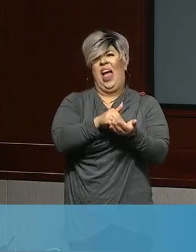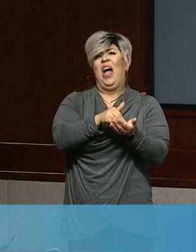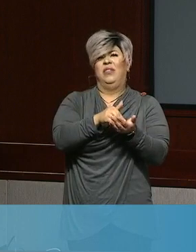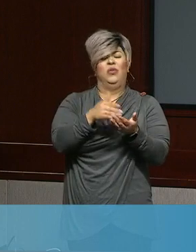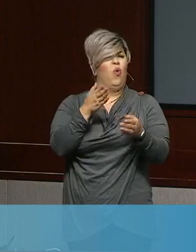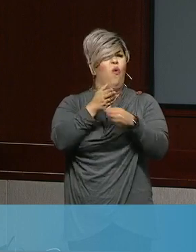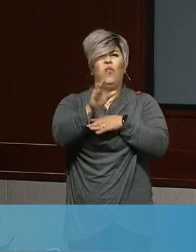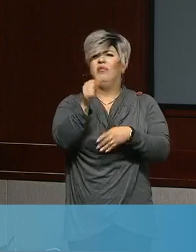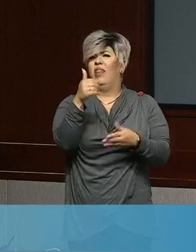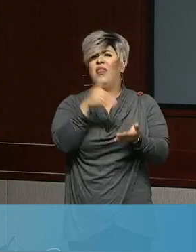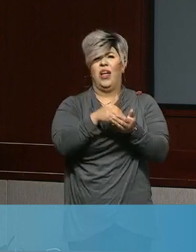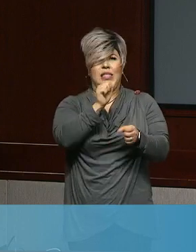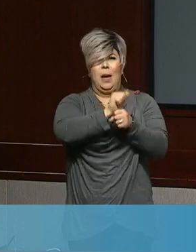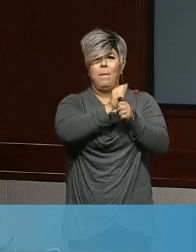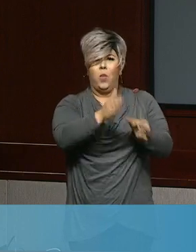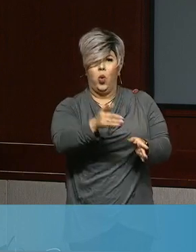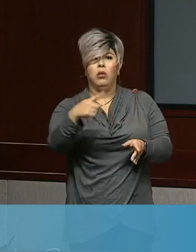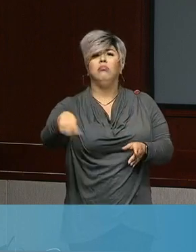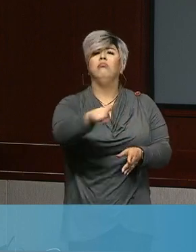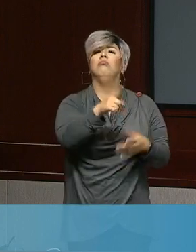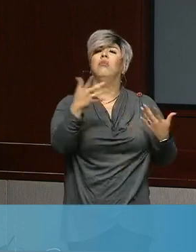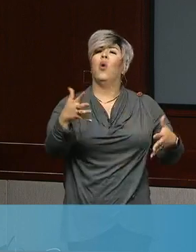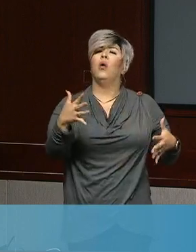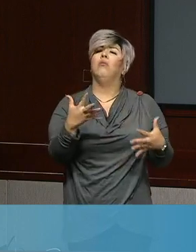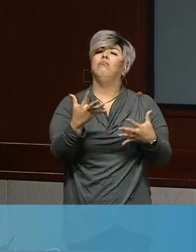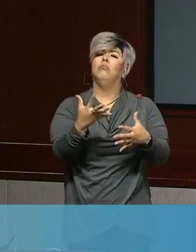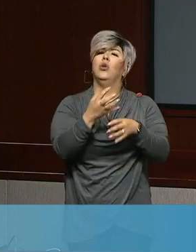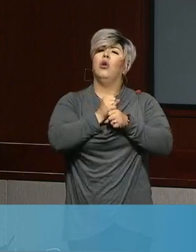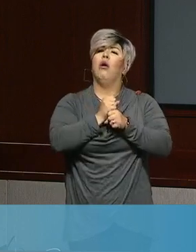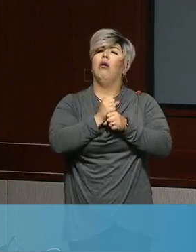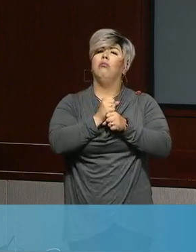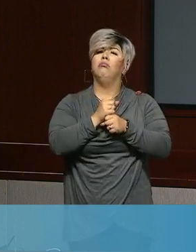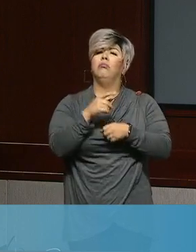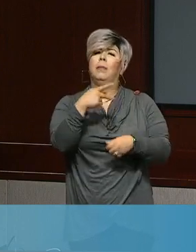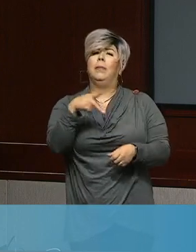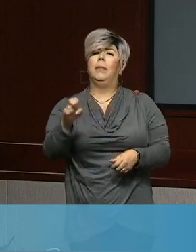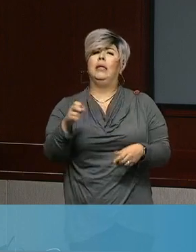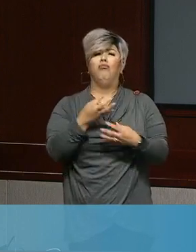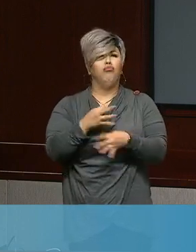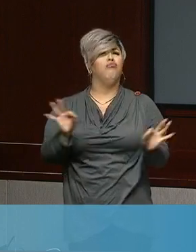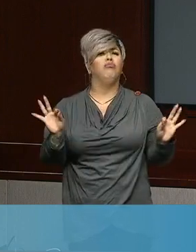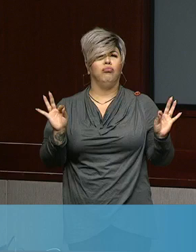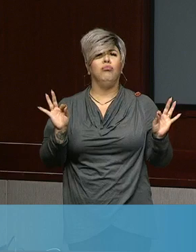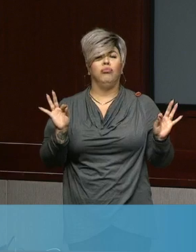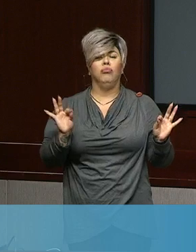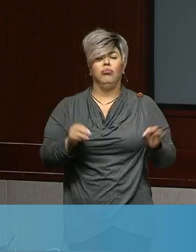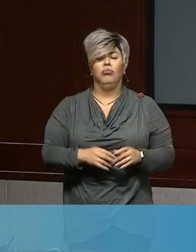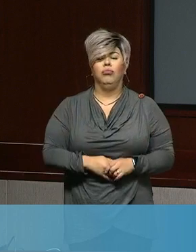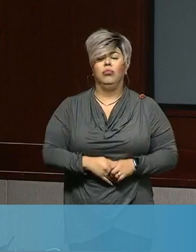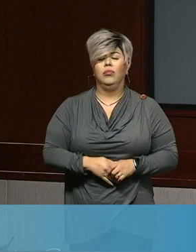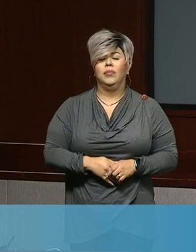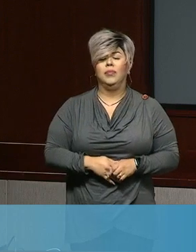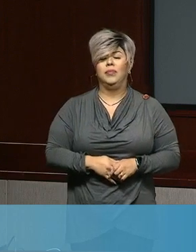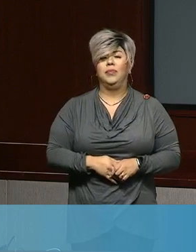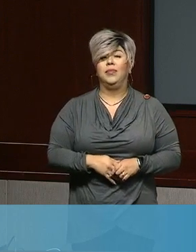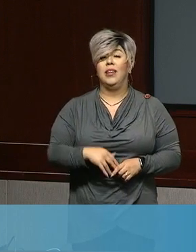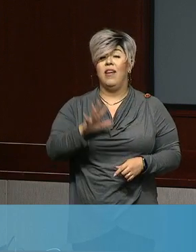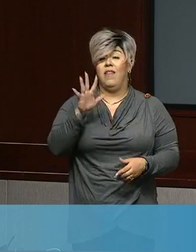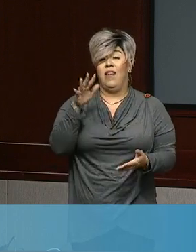10,626 employees, have received this free PPE distribution.